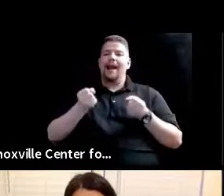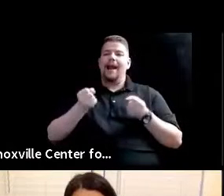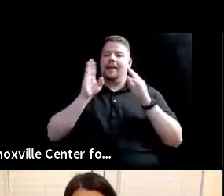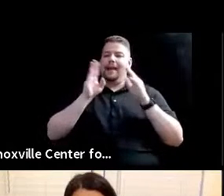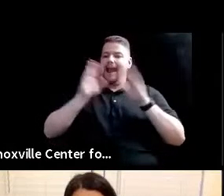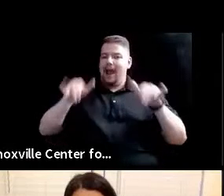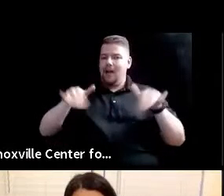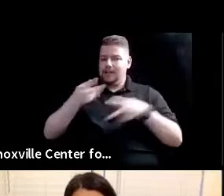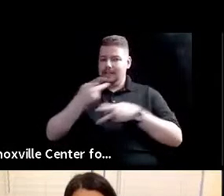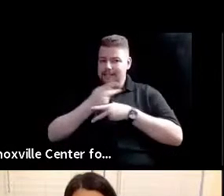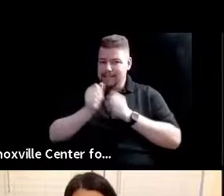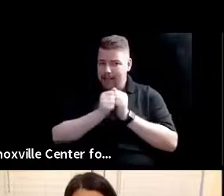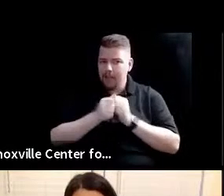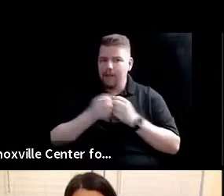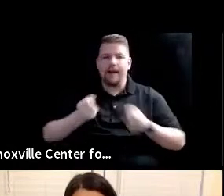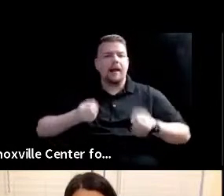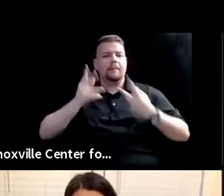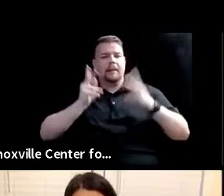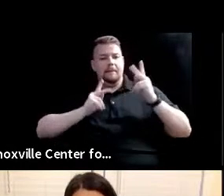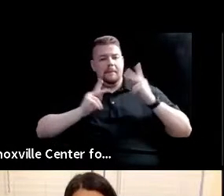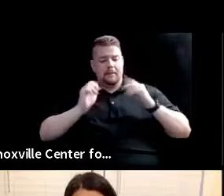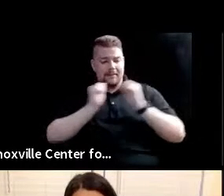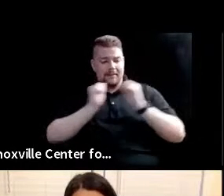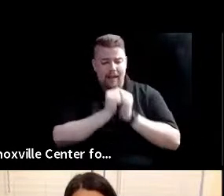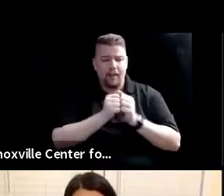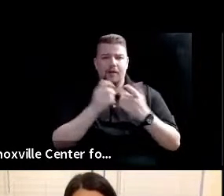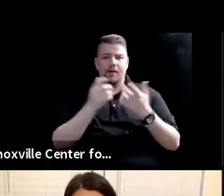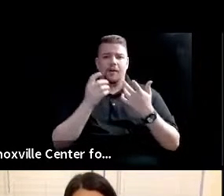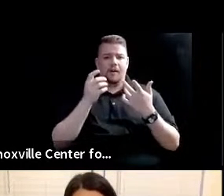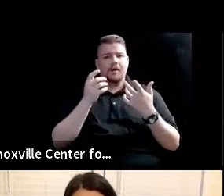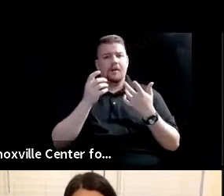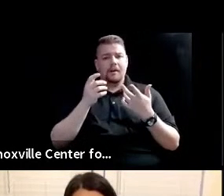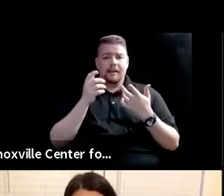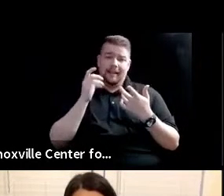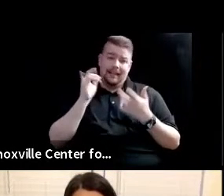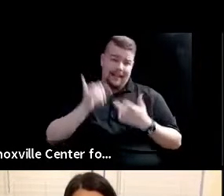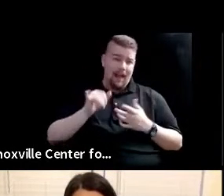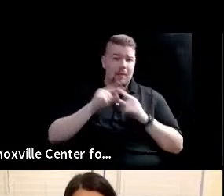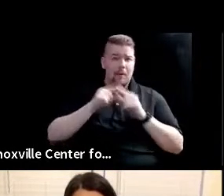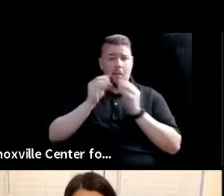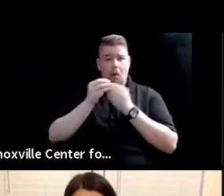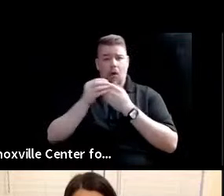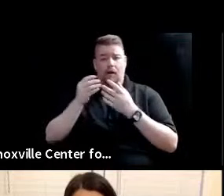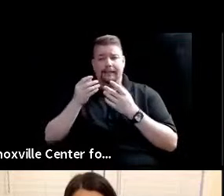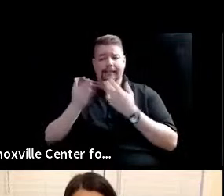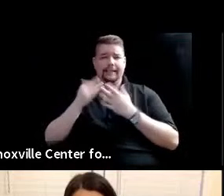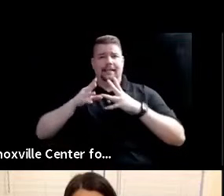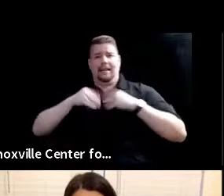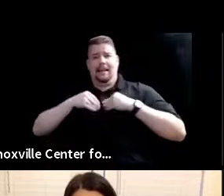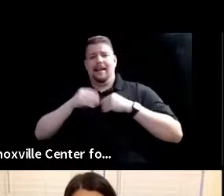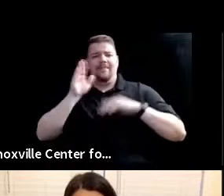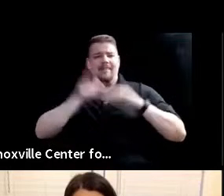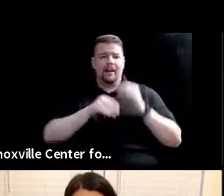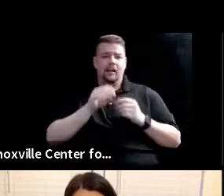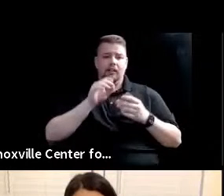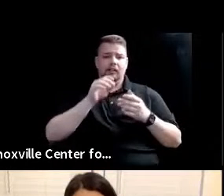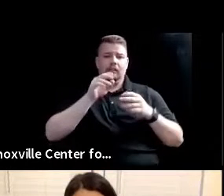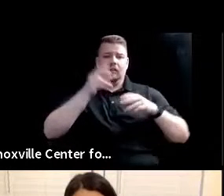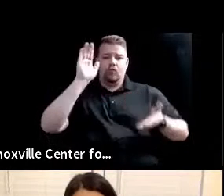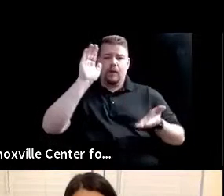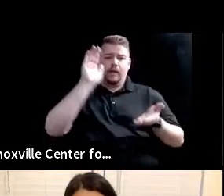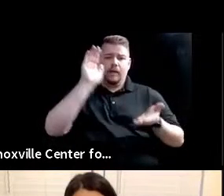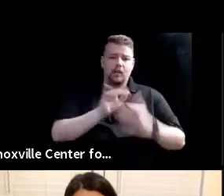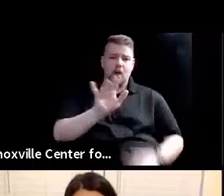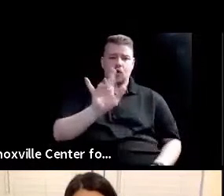households, number of people, would probably be more palatable than doing a 25%